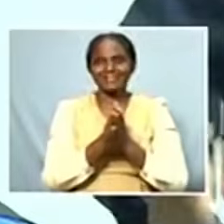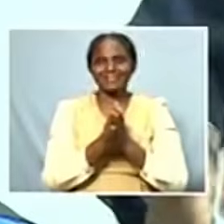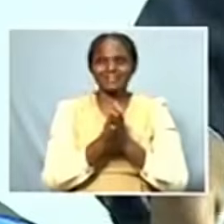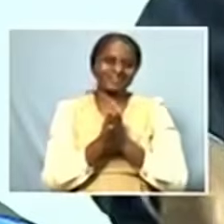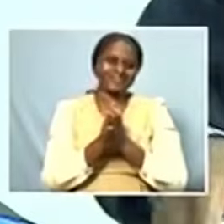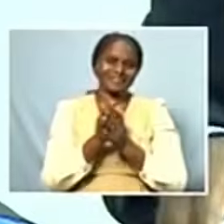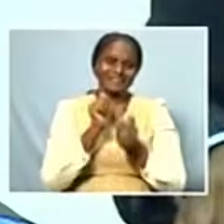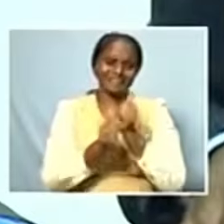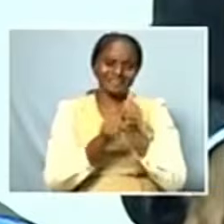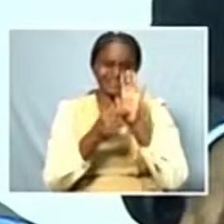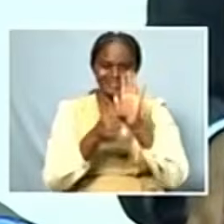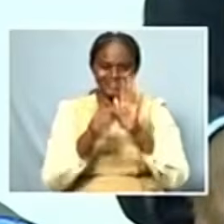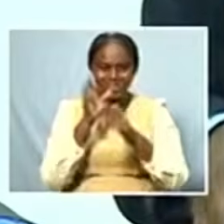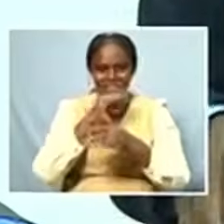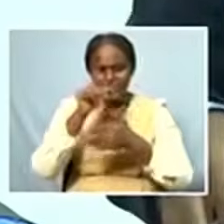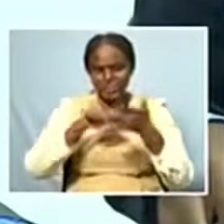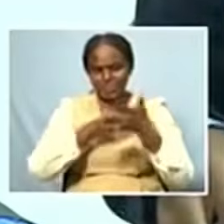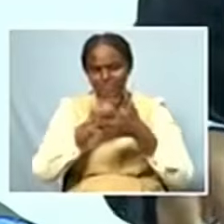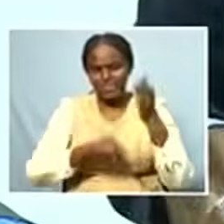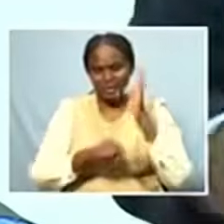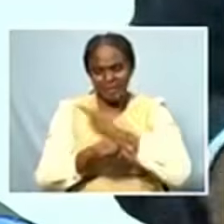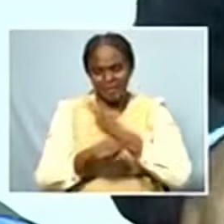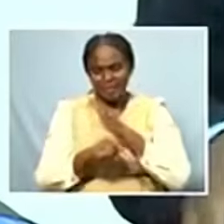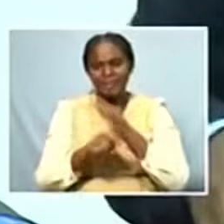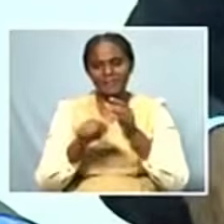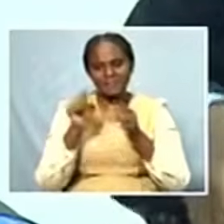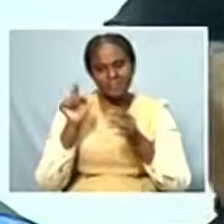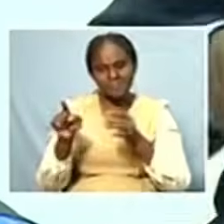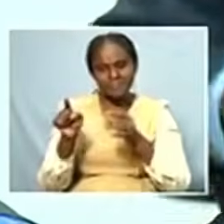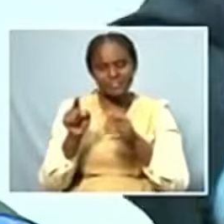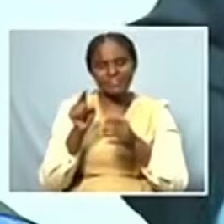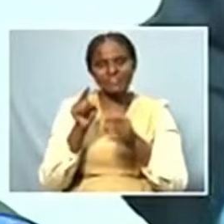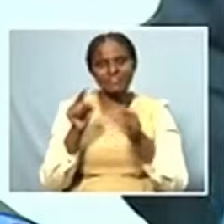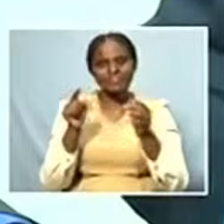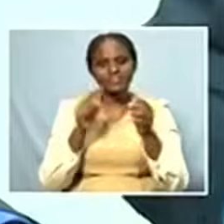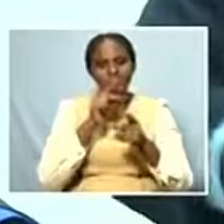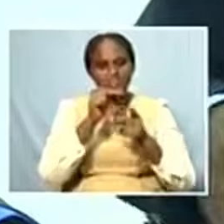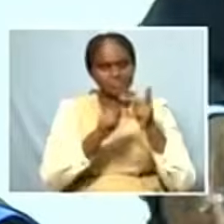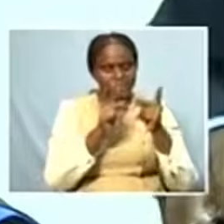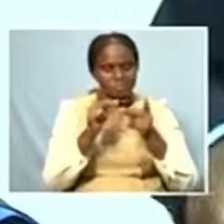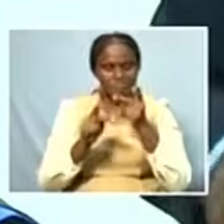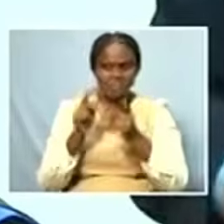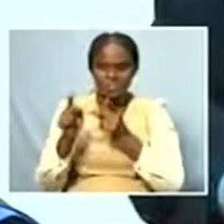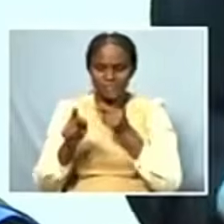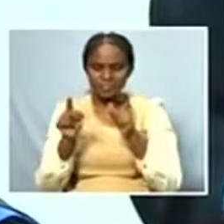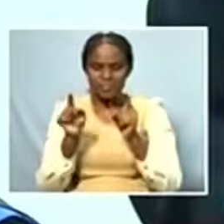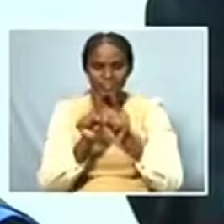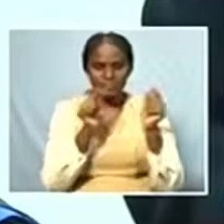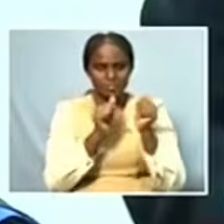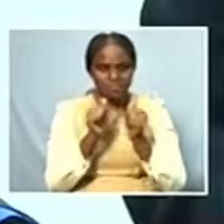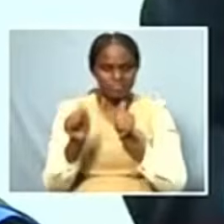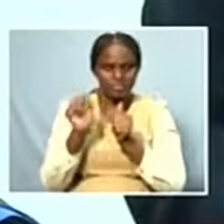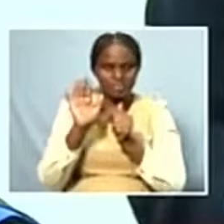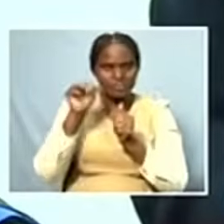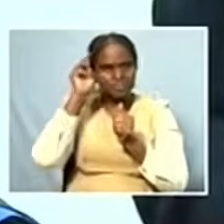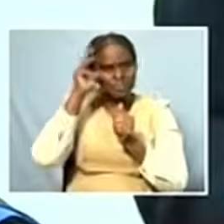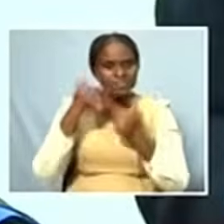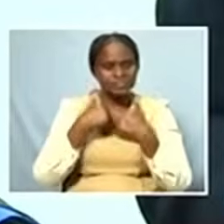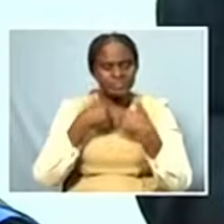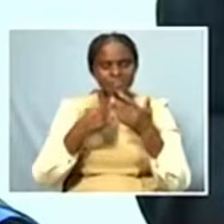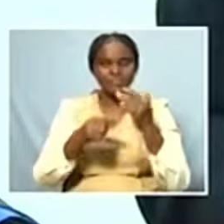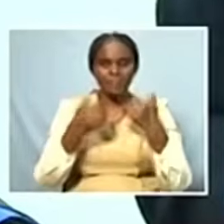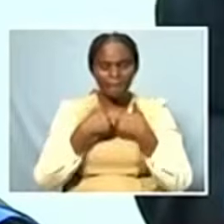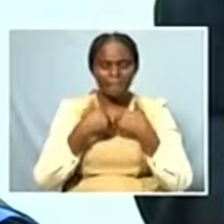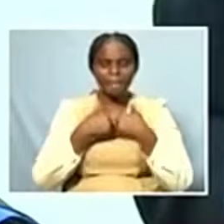which shows the cancellation of the process. Action taken: the ministry has since